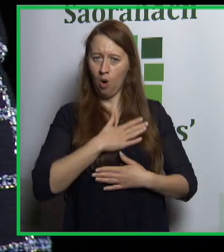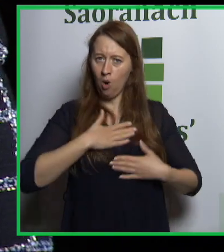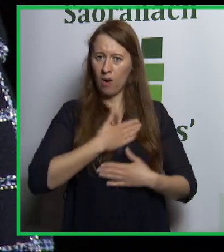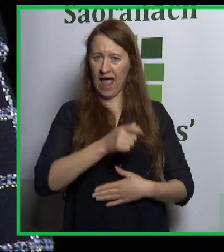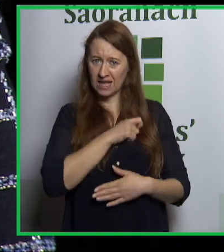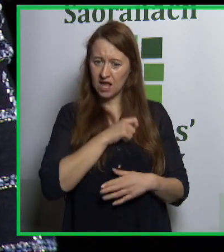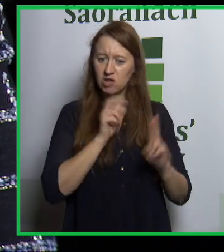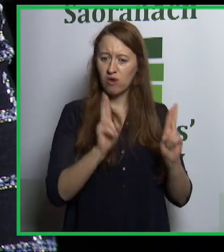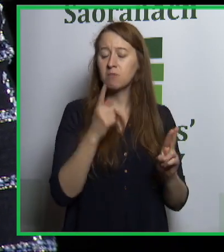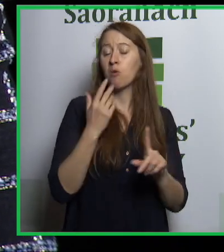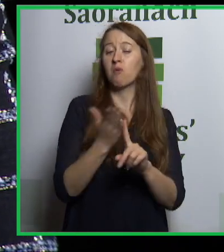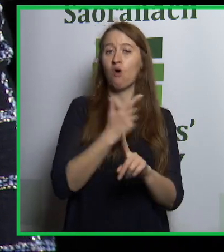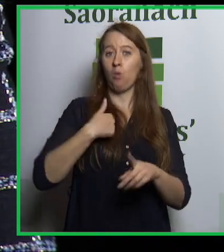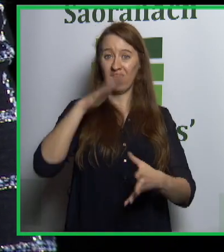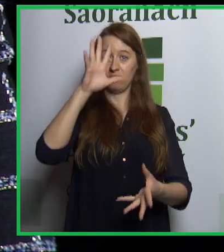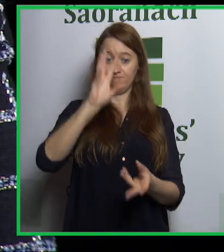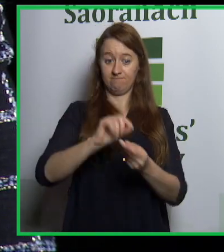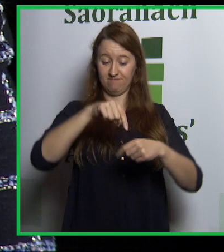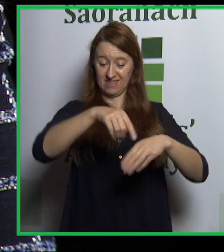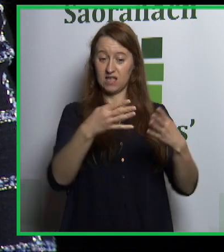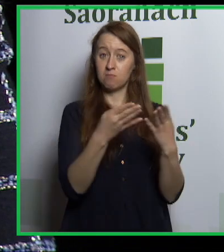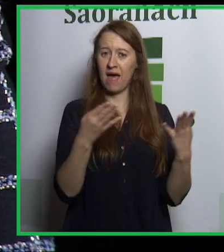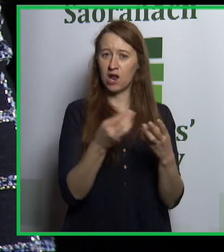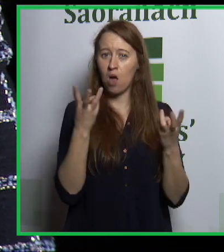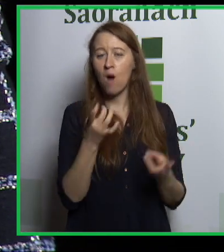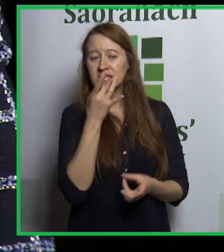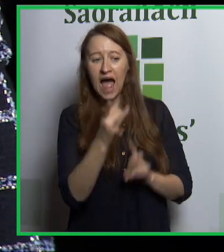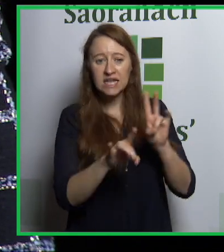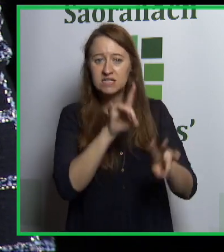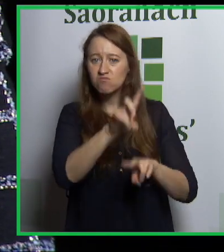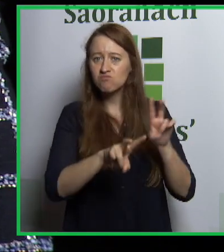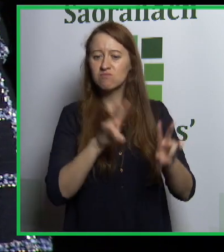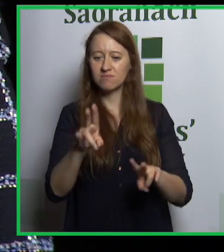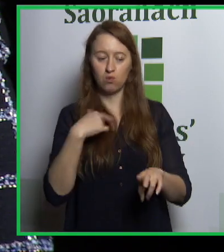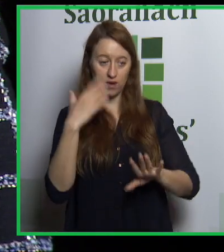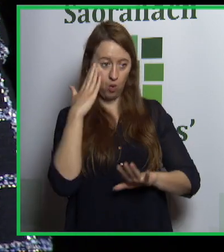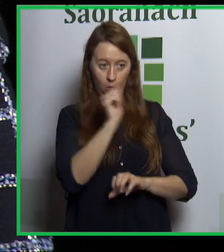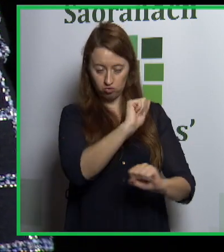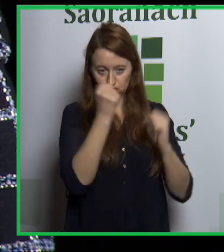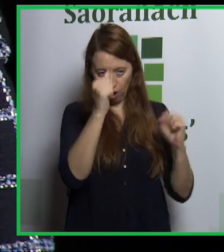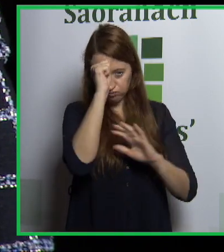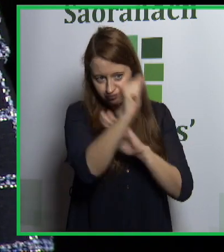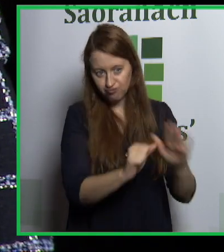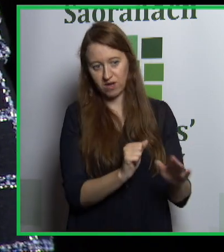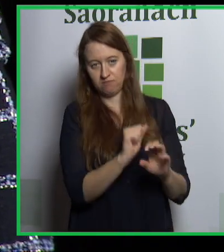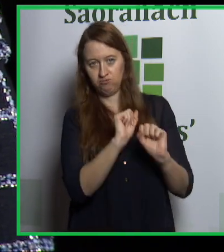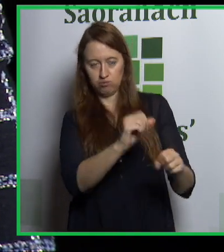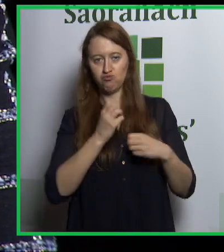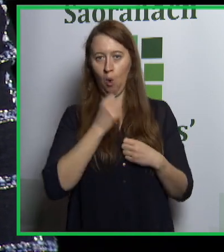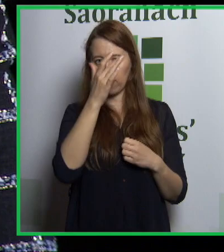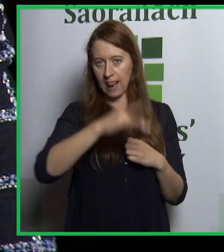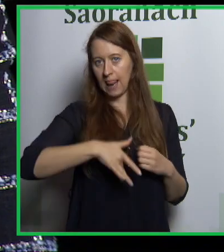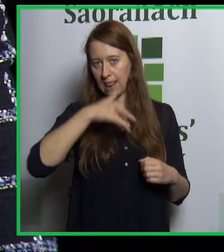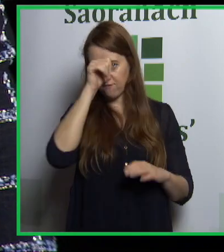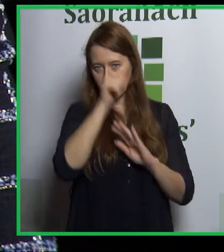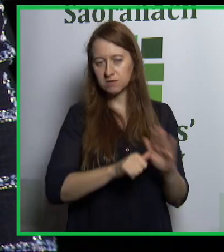everybody just quickly, because the insights and the expertise here from this lived experience is priceless.